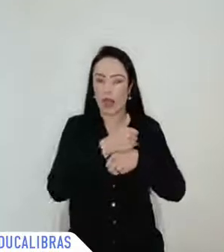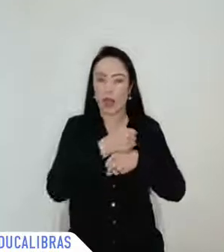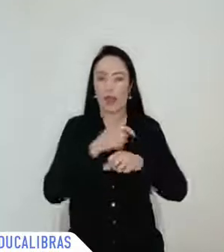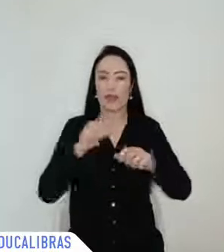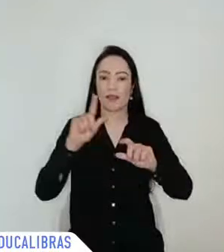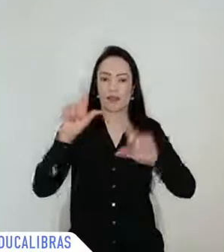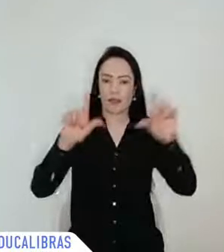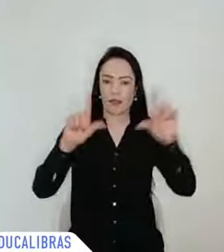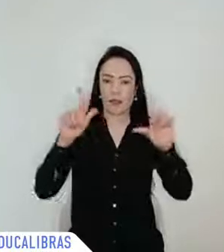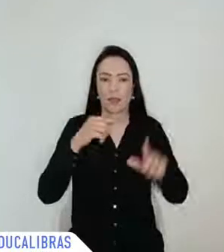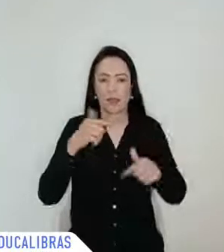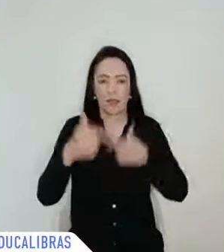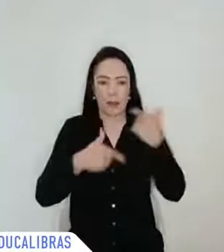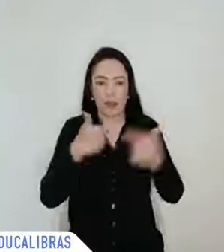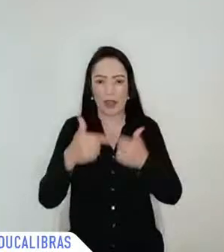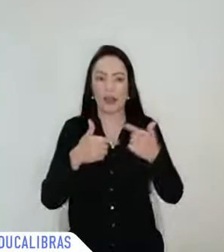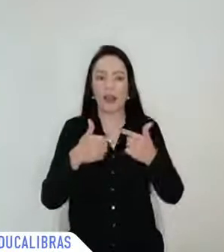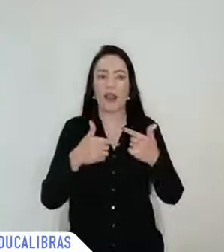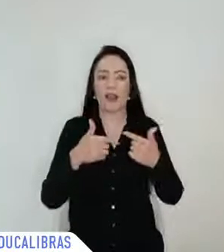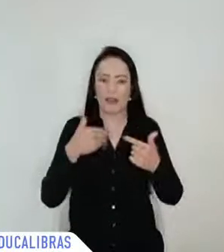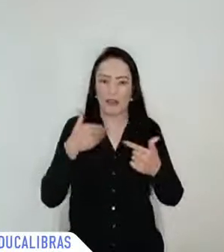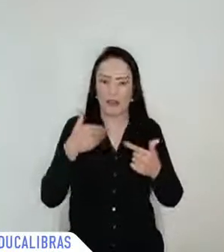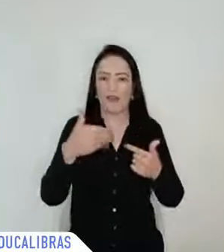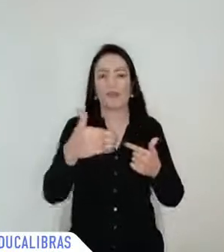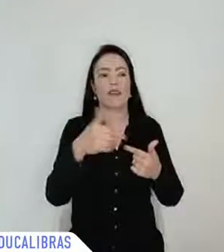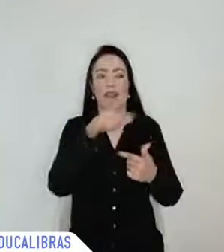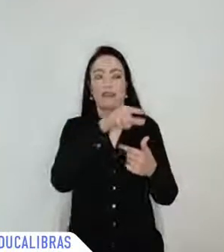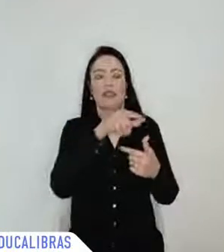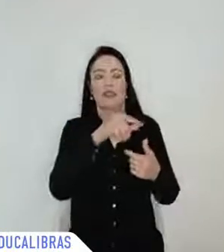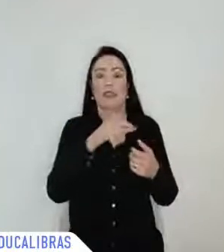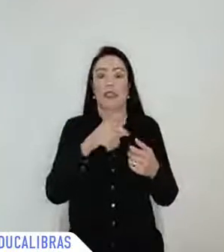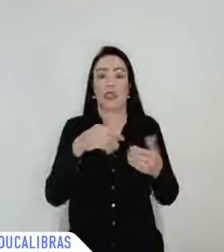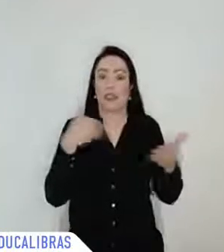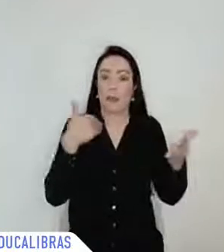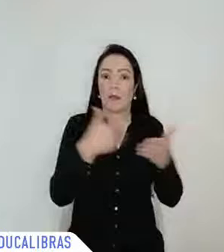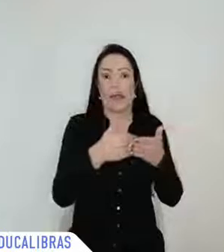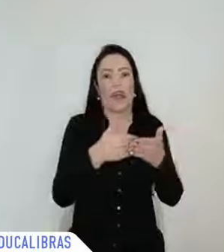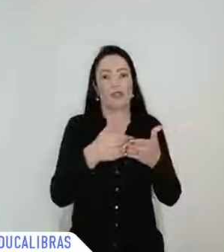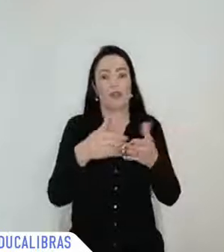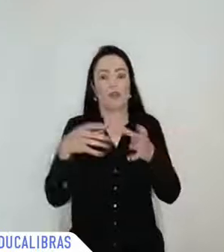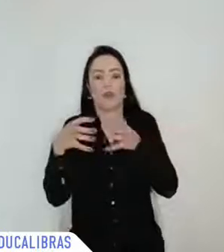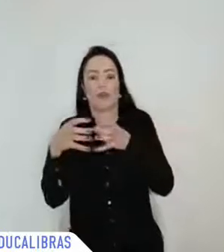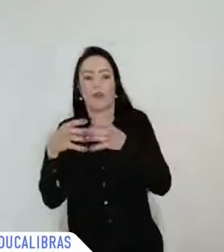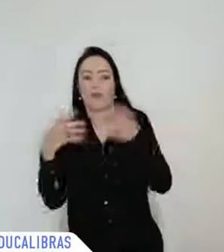be attacked for disclosing information that are going to bother